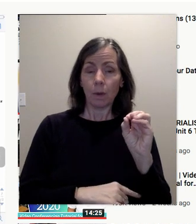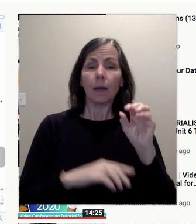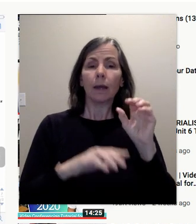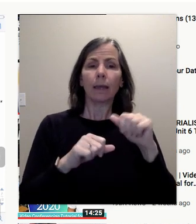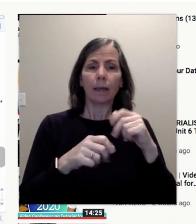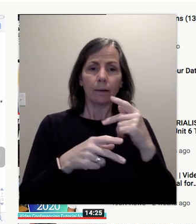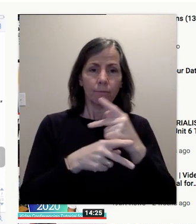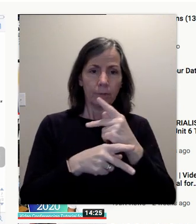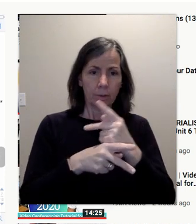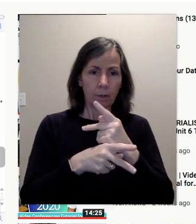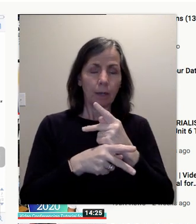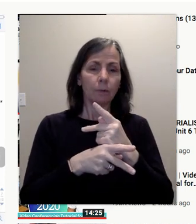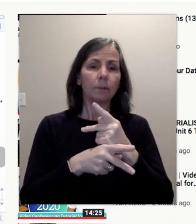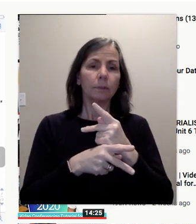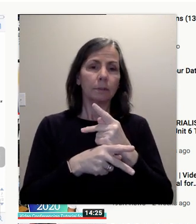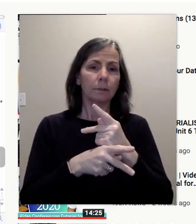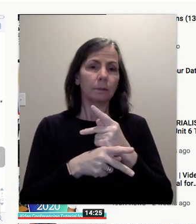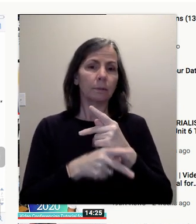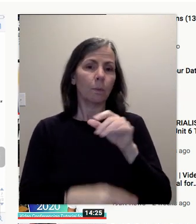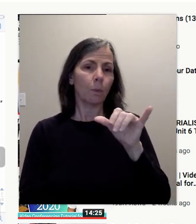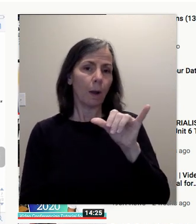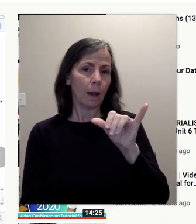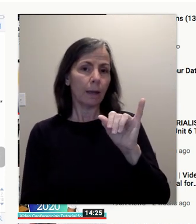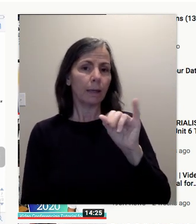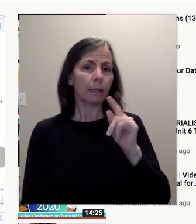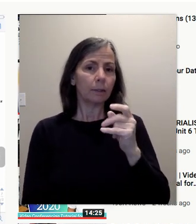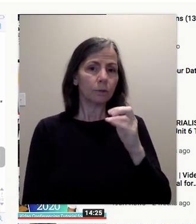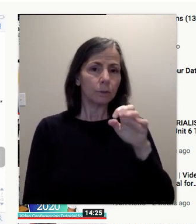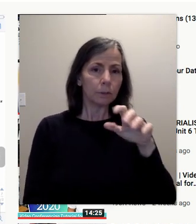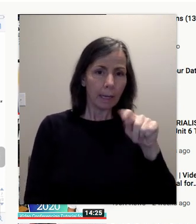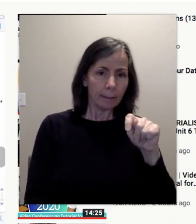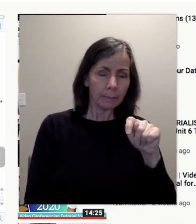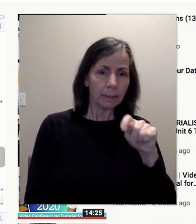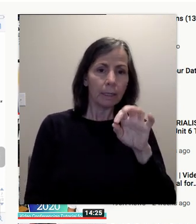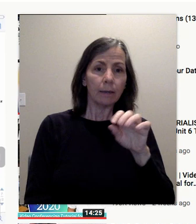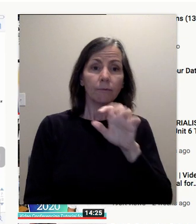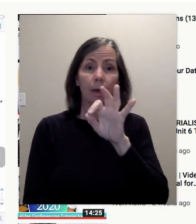our f of x is 0, we can find our x-intercept.